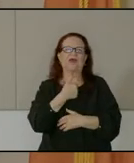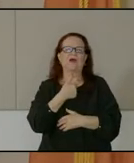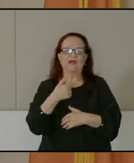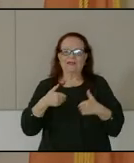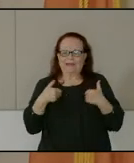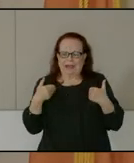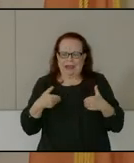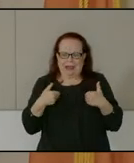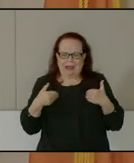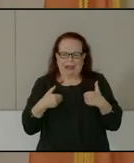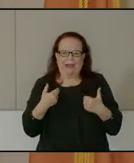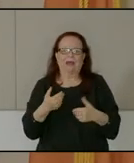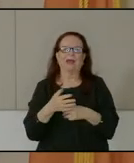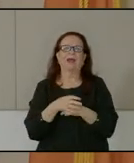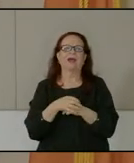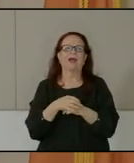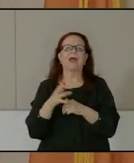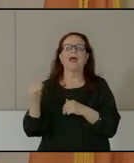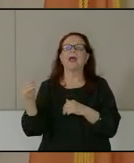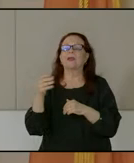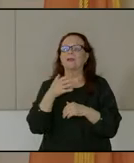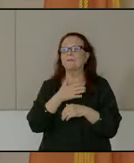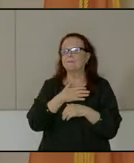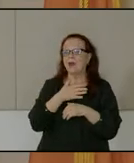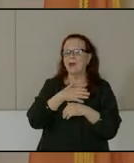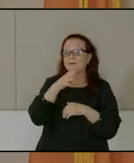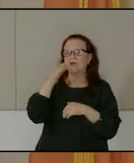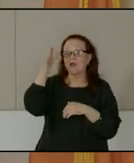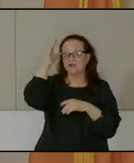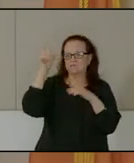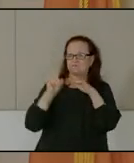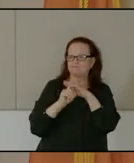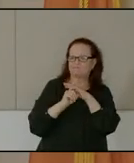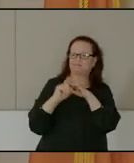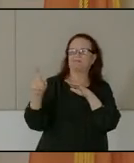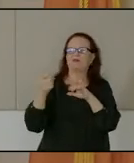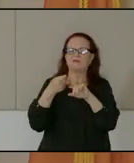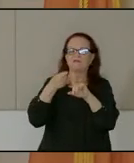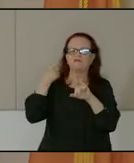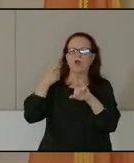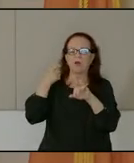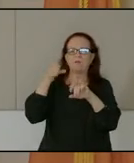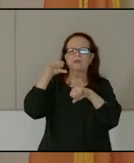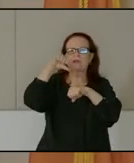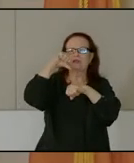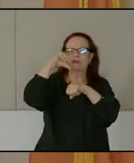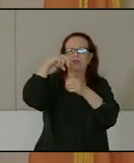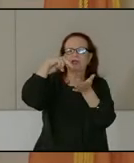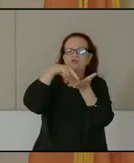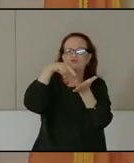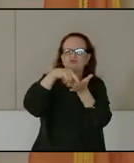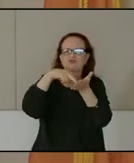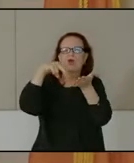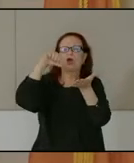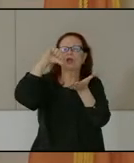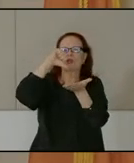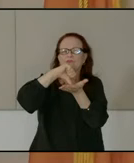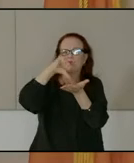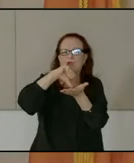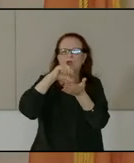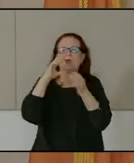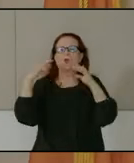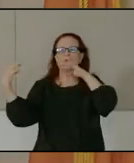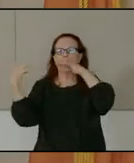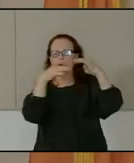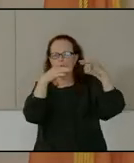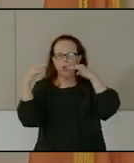were fleeing the tail end of the Iran-Iraq war, I had the pleasure of going to elementary school in Anaheim, going